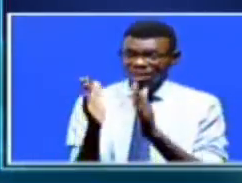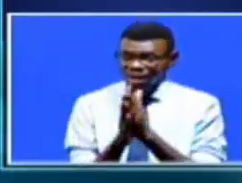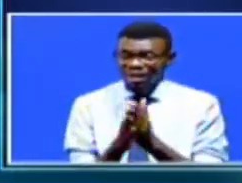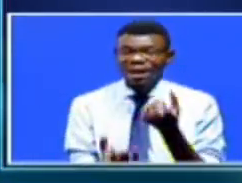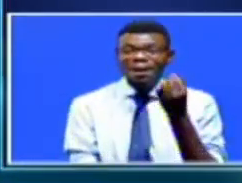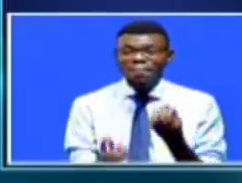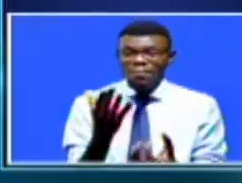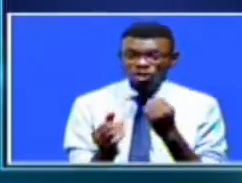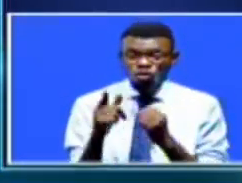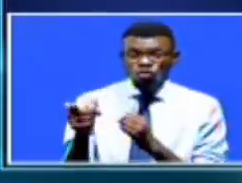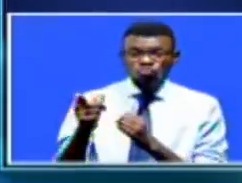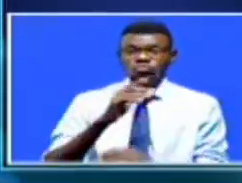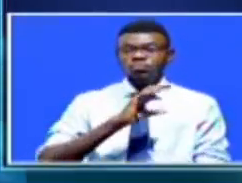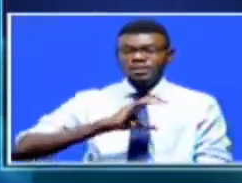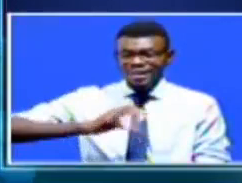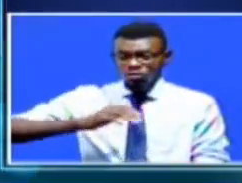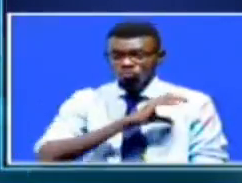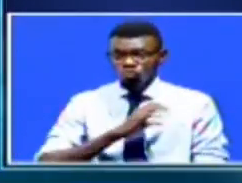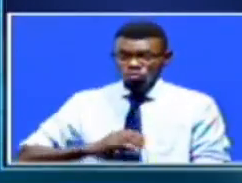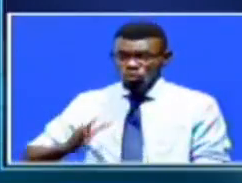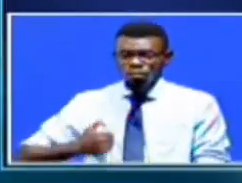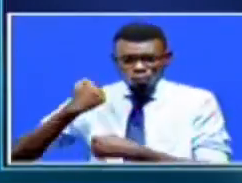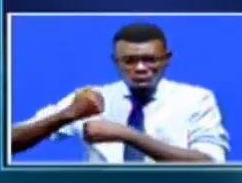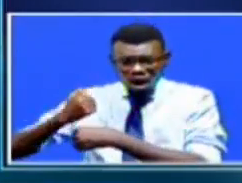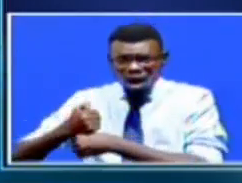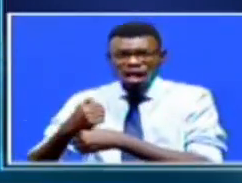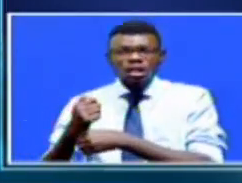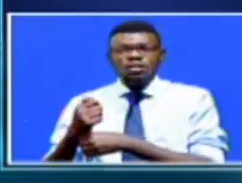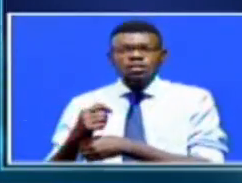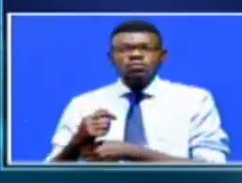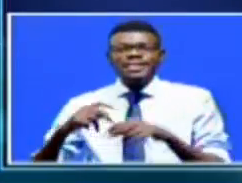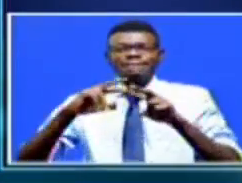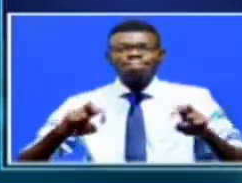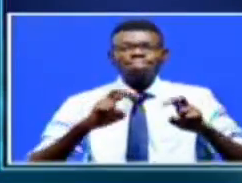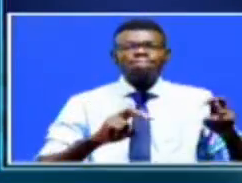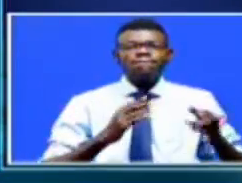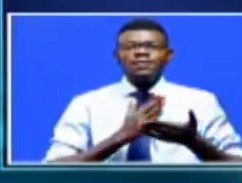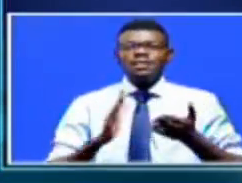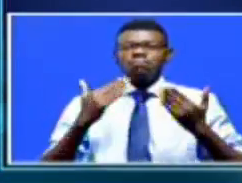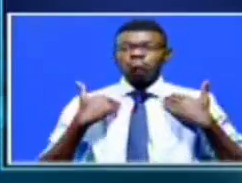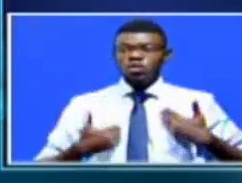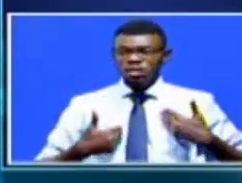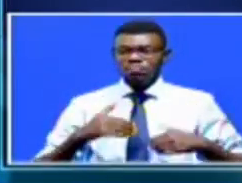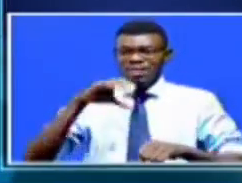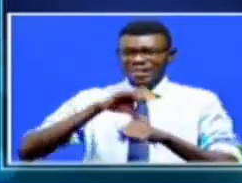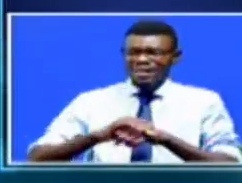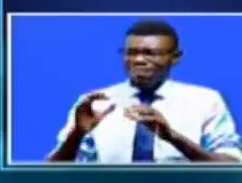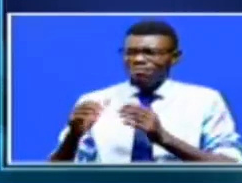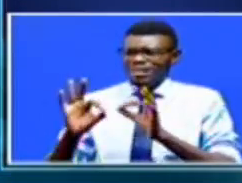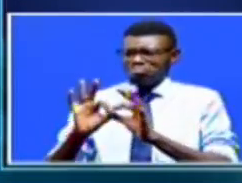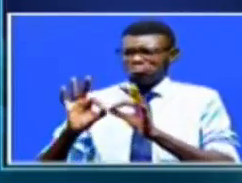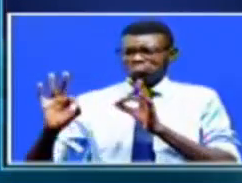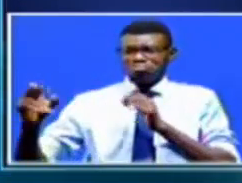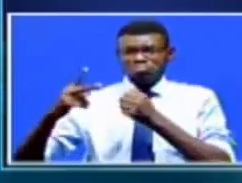Commissioner Henry Wafula have been leading the day-long operation, with some bodies being recovered as far as 70 kilometers away in